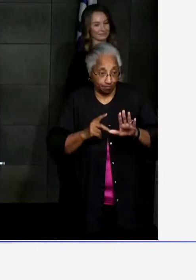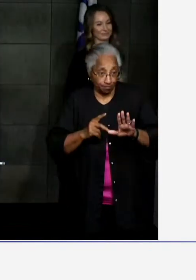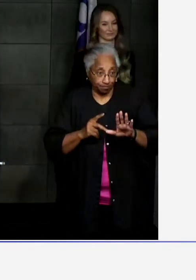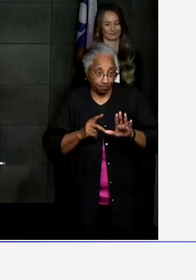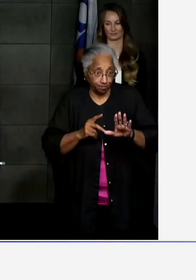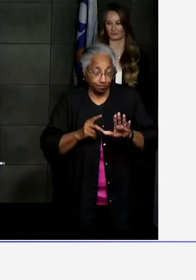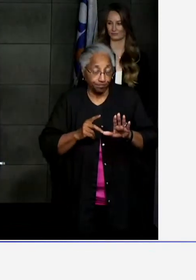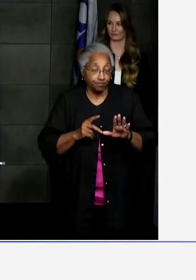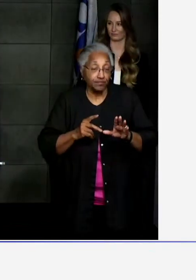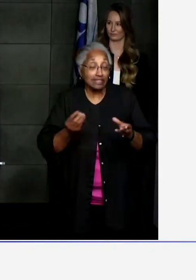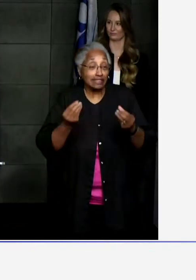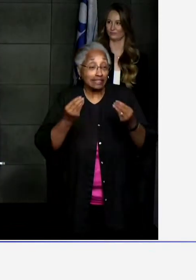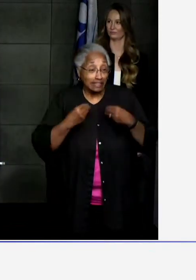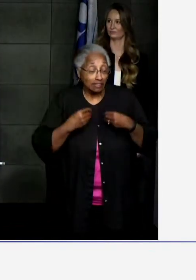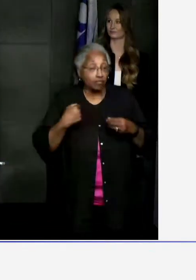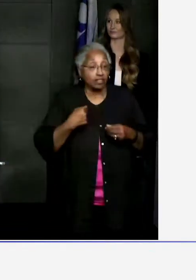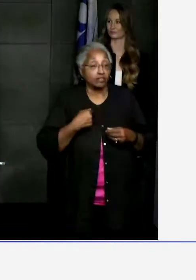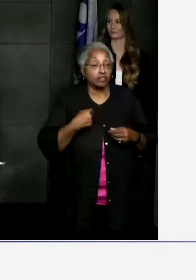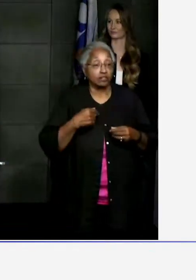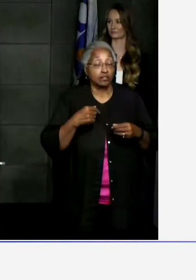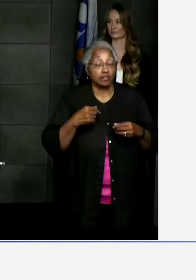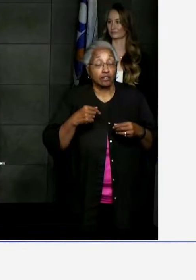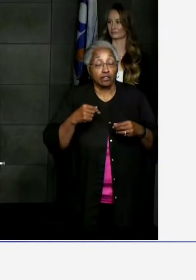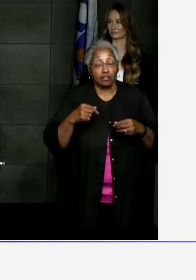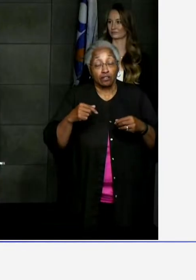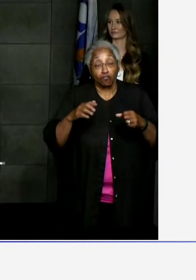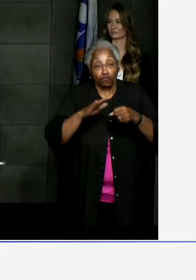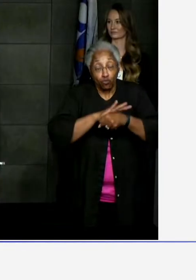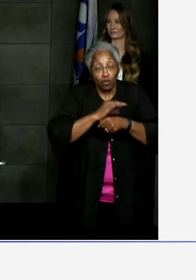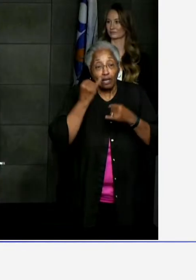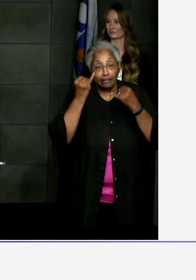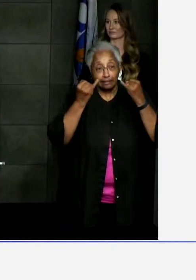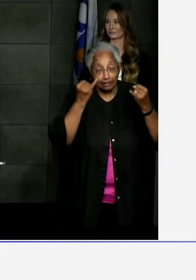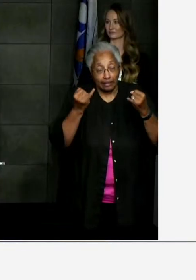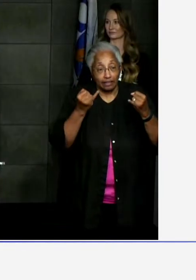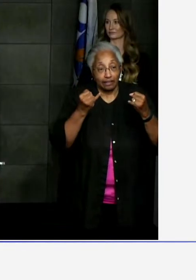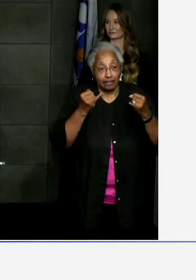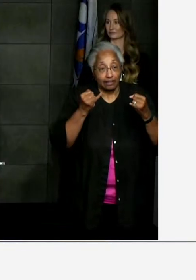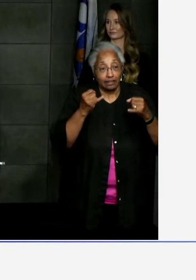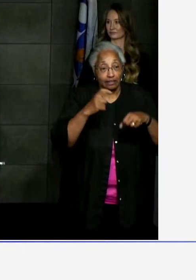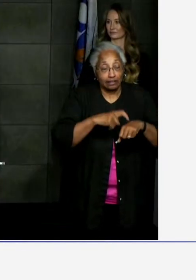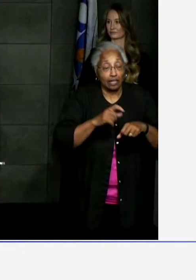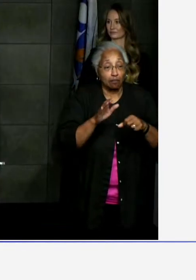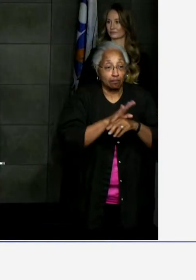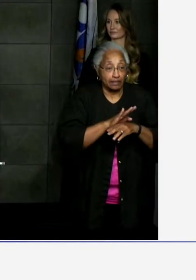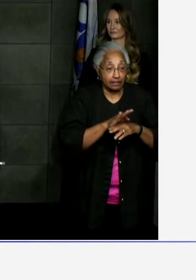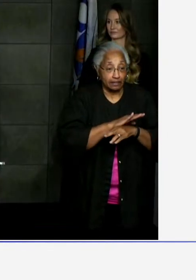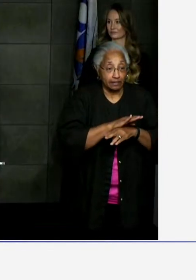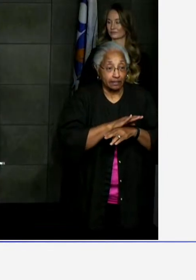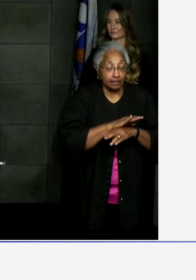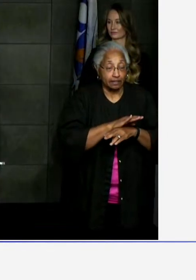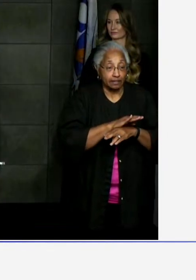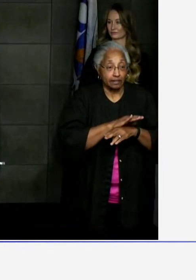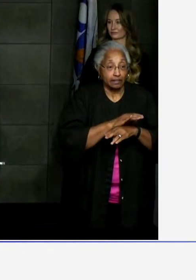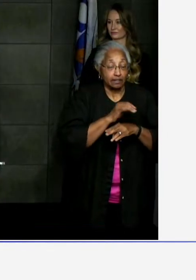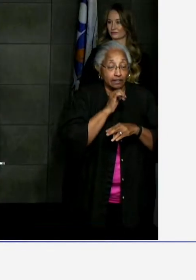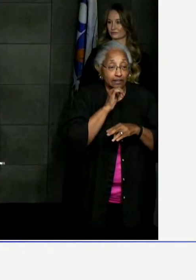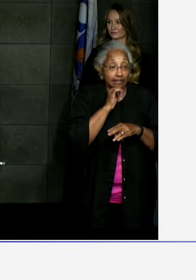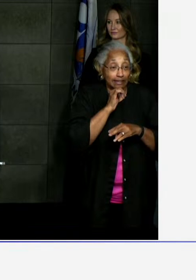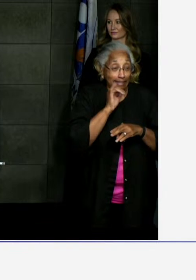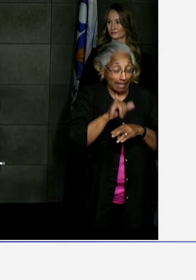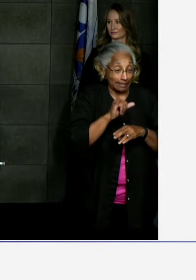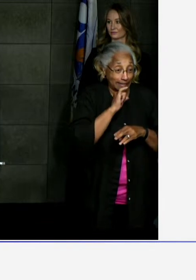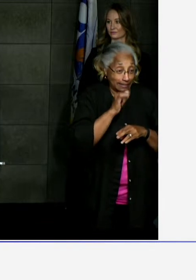are incredible to give us an overall idea of how busy the season could be. It is not a forecast for landfall. It's